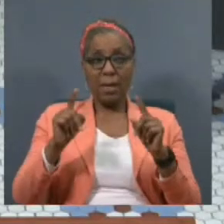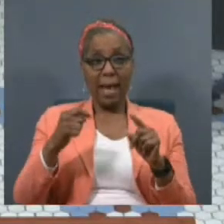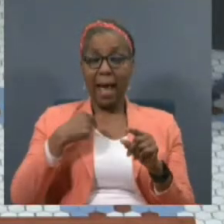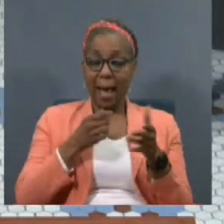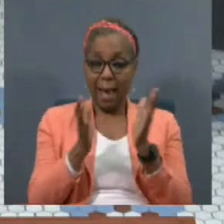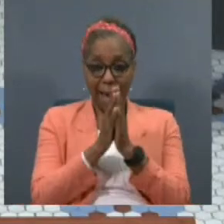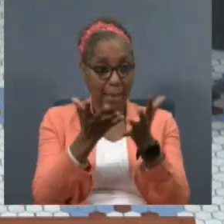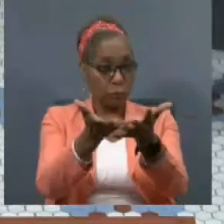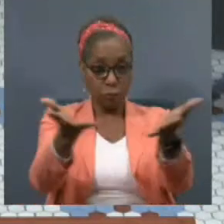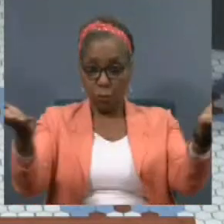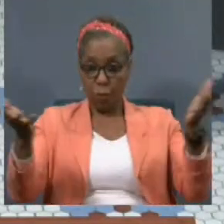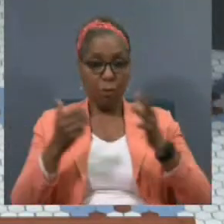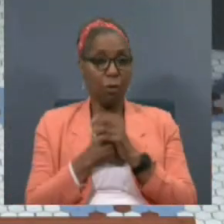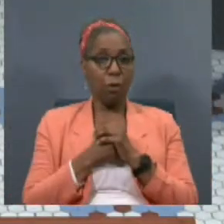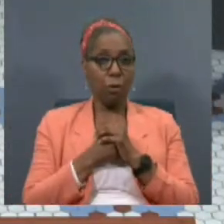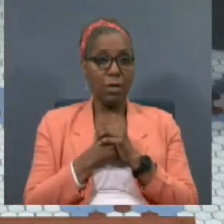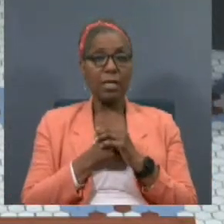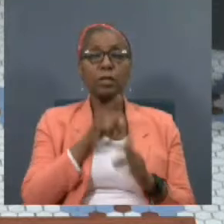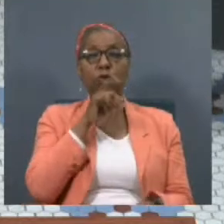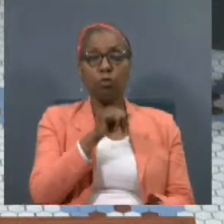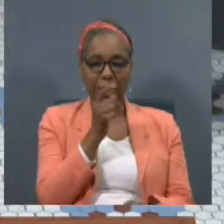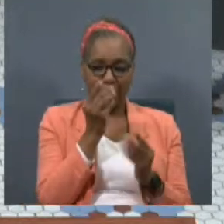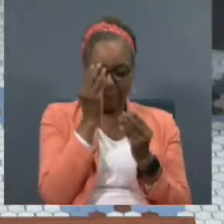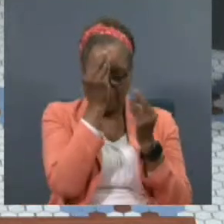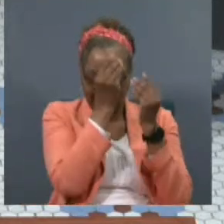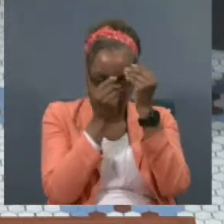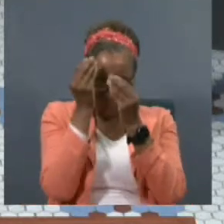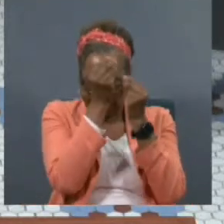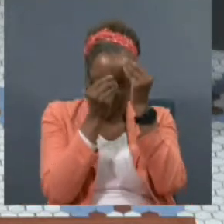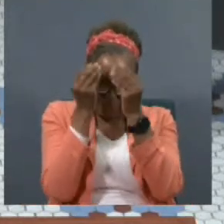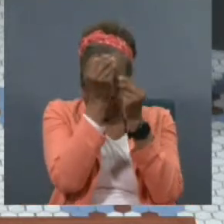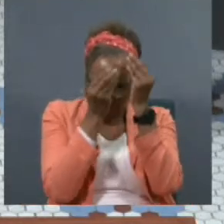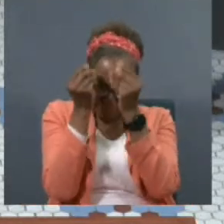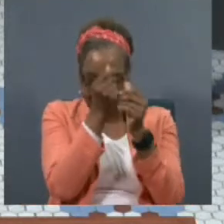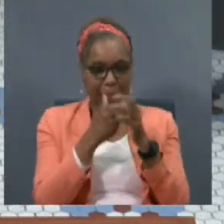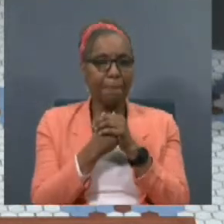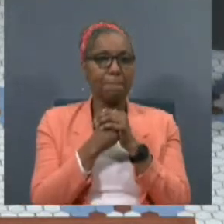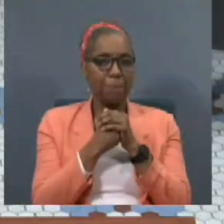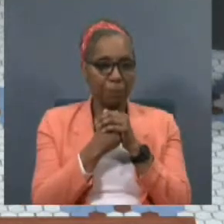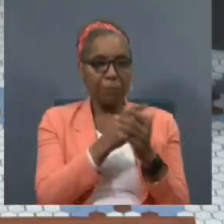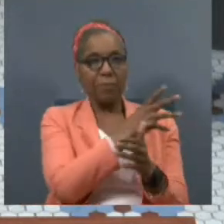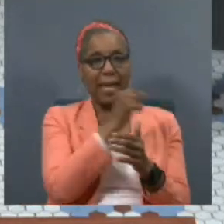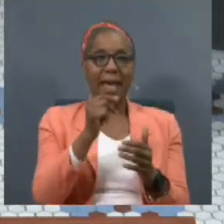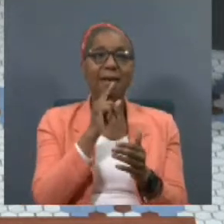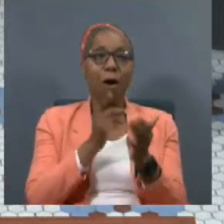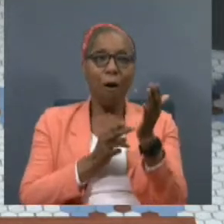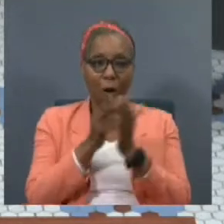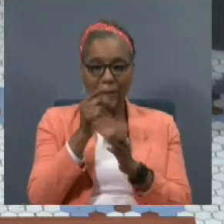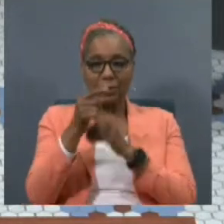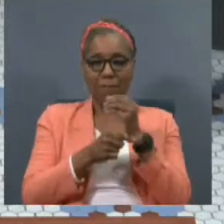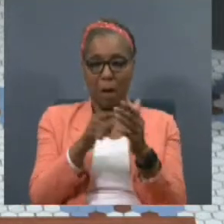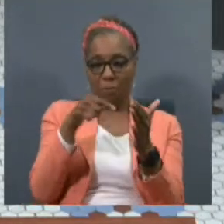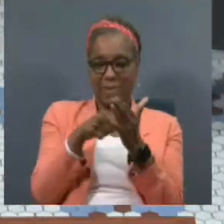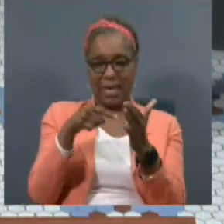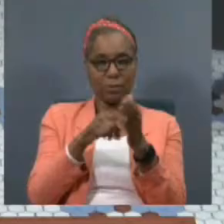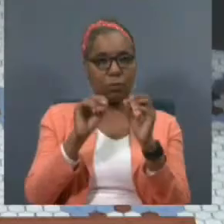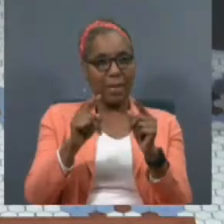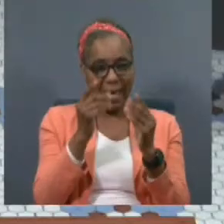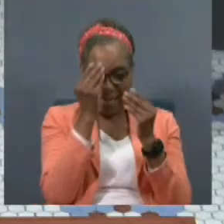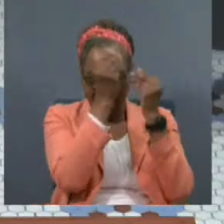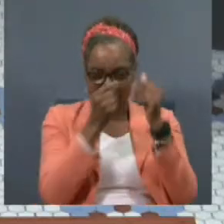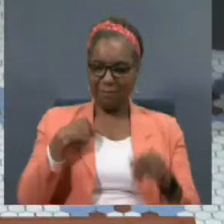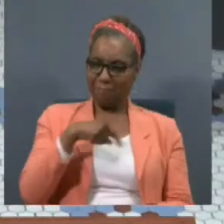I ask you all to really think hard and honest about this. Think